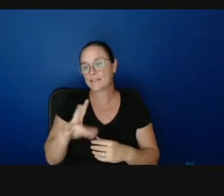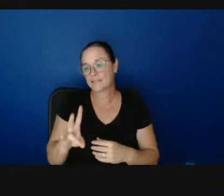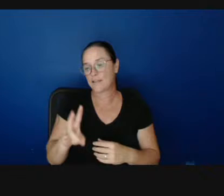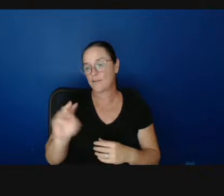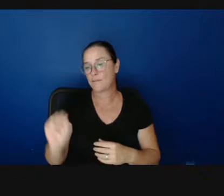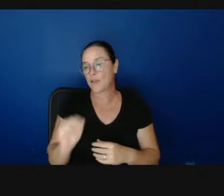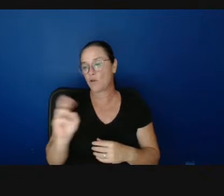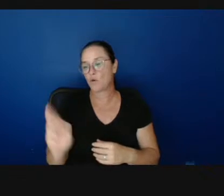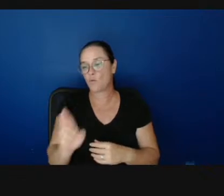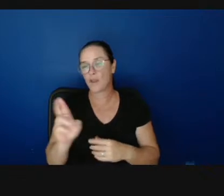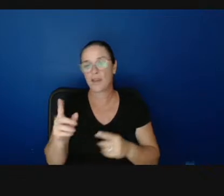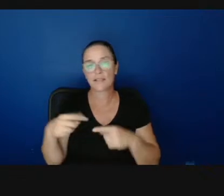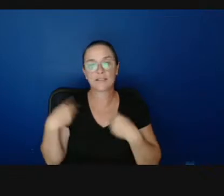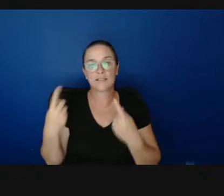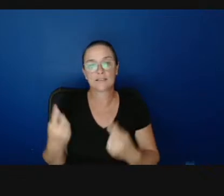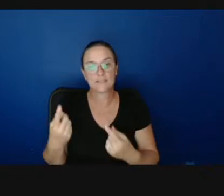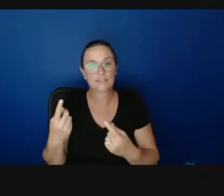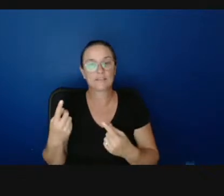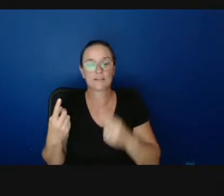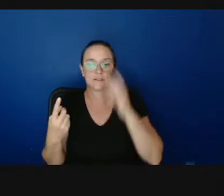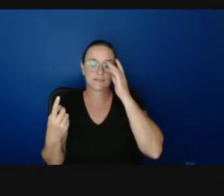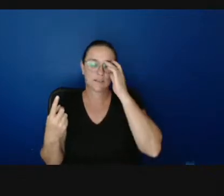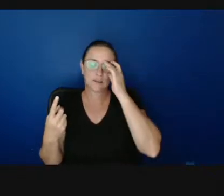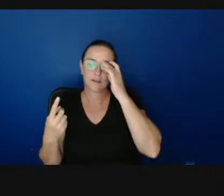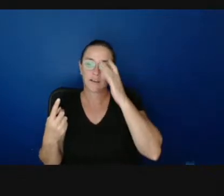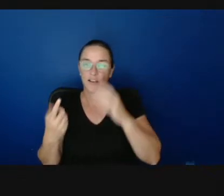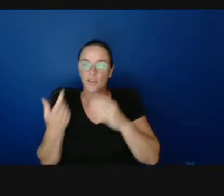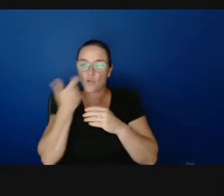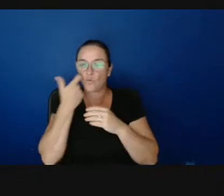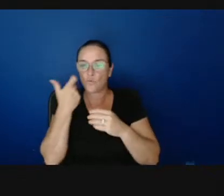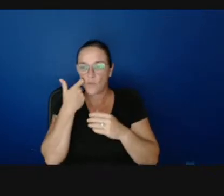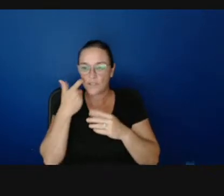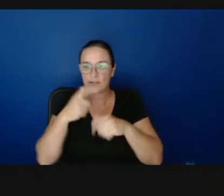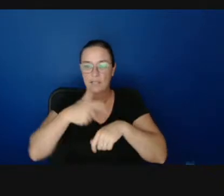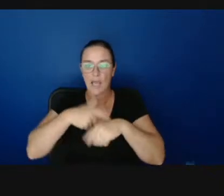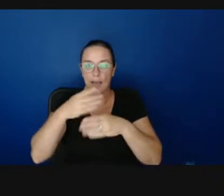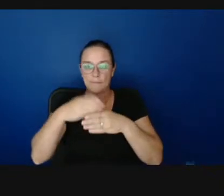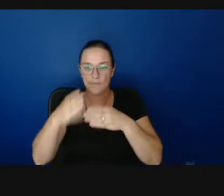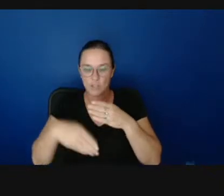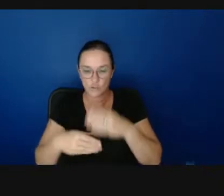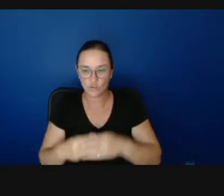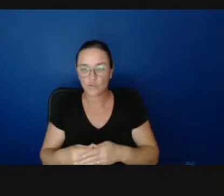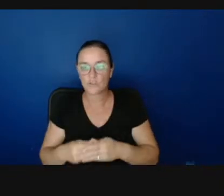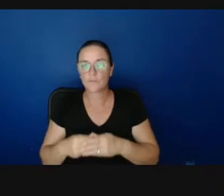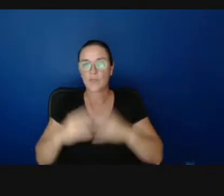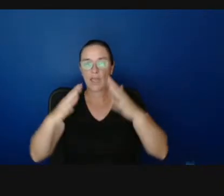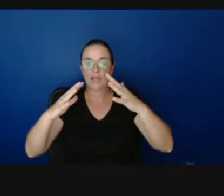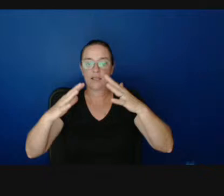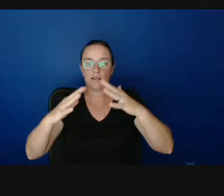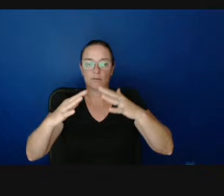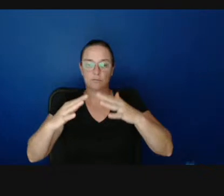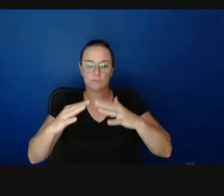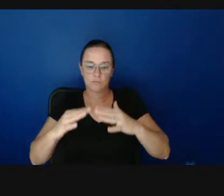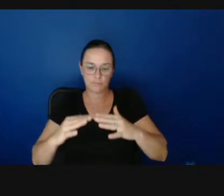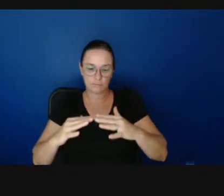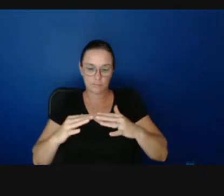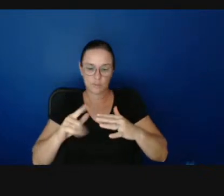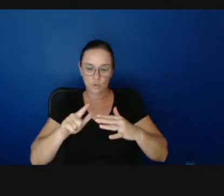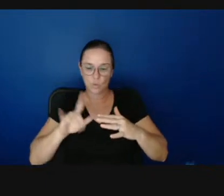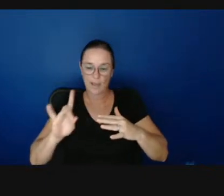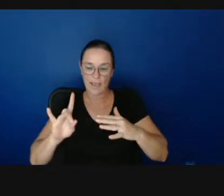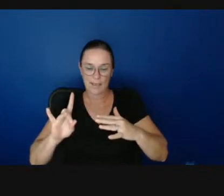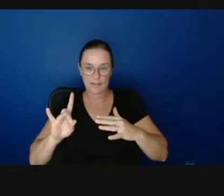inflation since the eruption ended. The most recent episode ended. The summit deflated about 28 microradians, so it